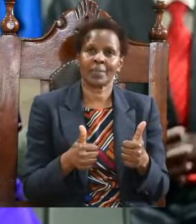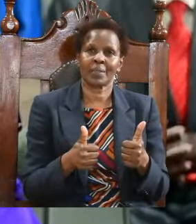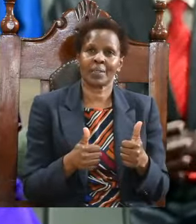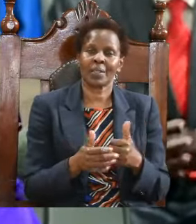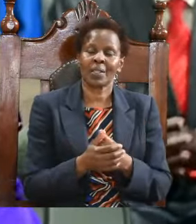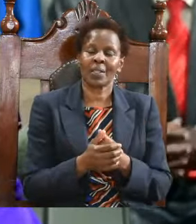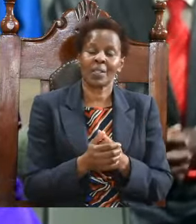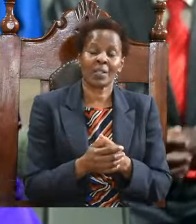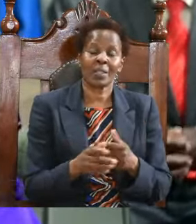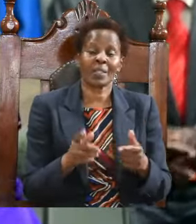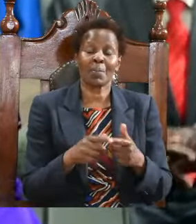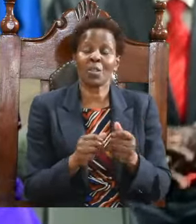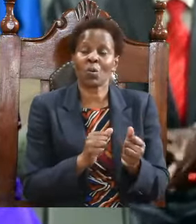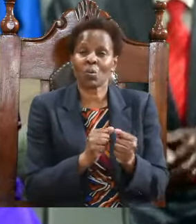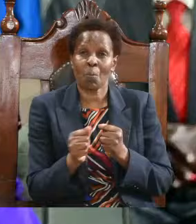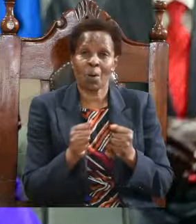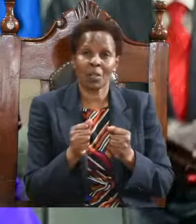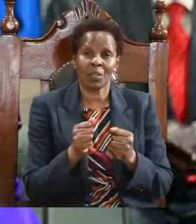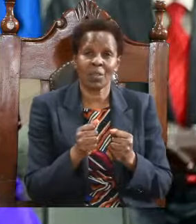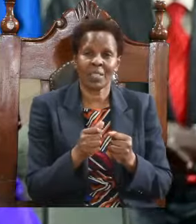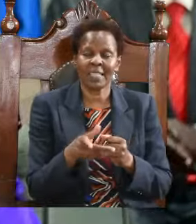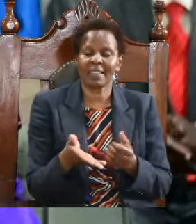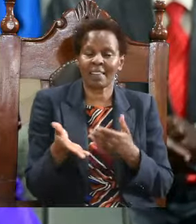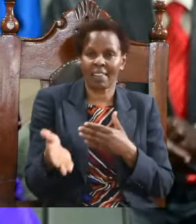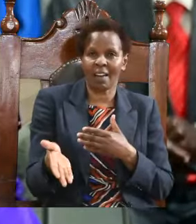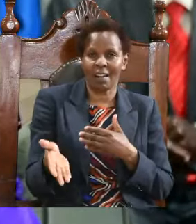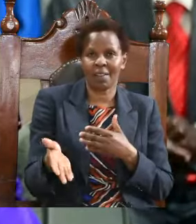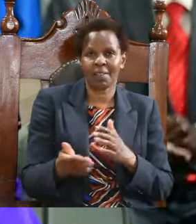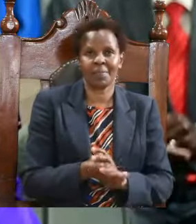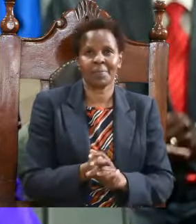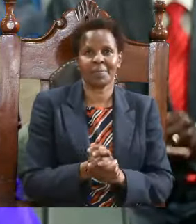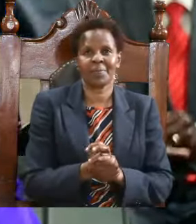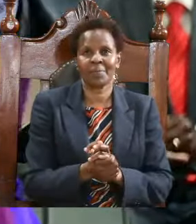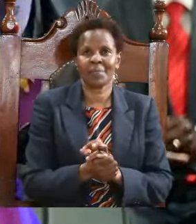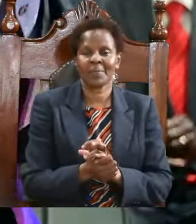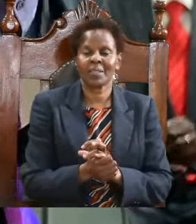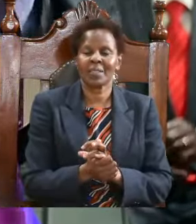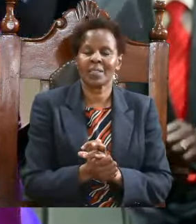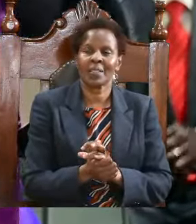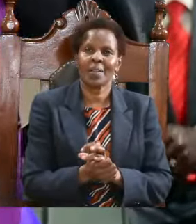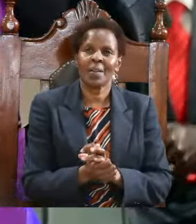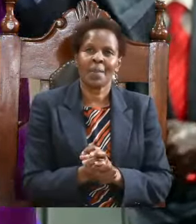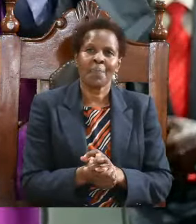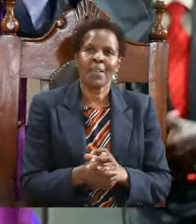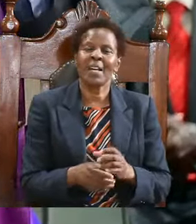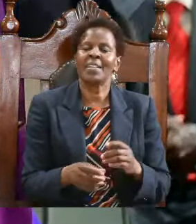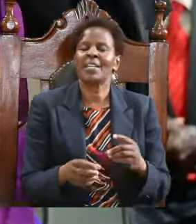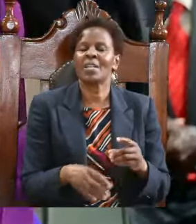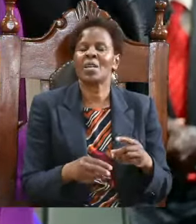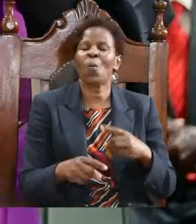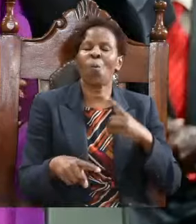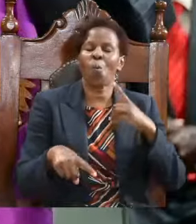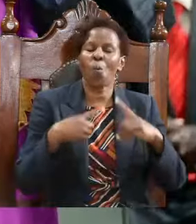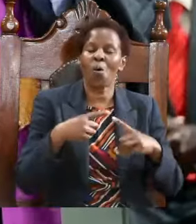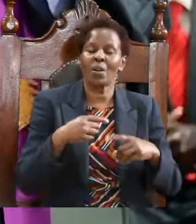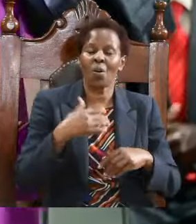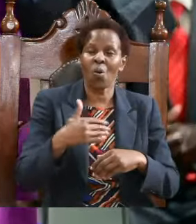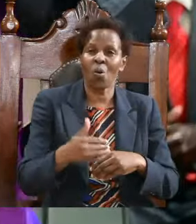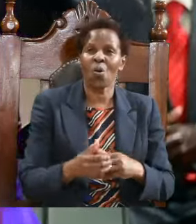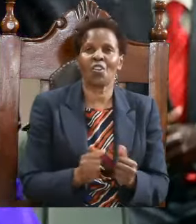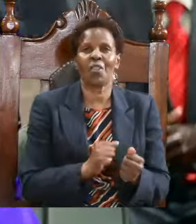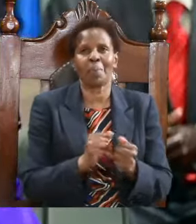the battle, he was number one. He fought many battles. And he won every